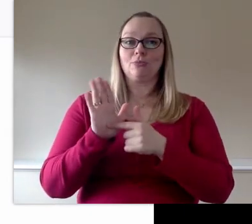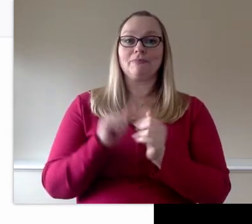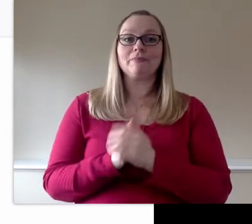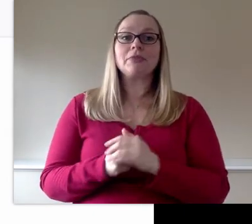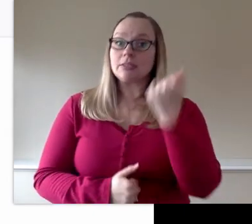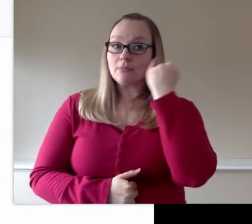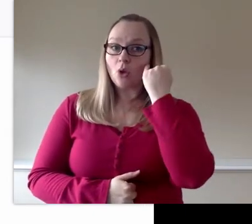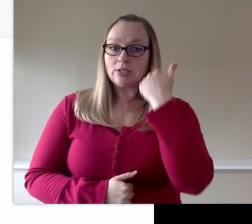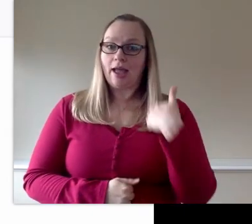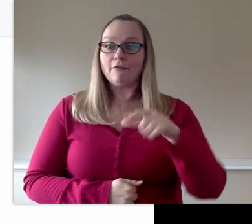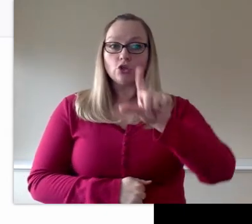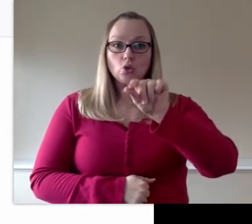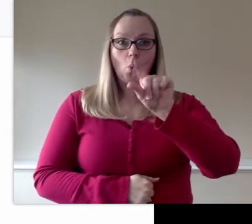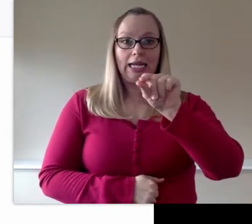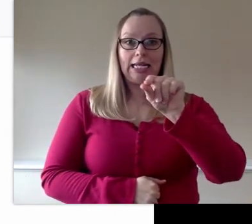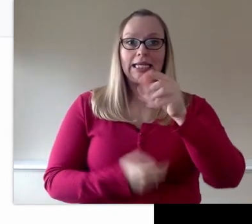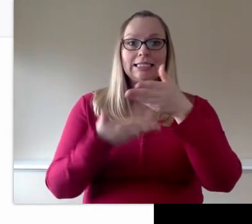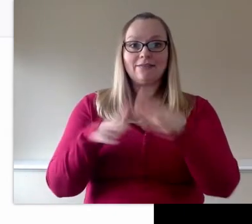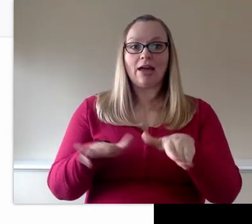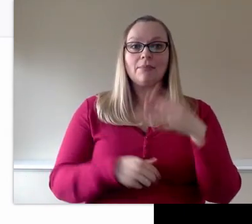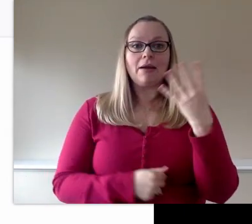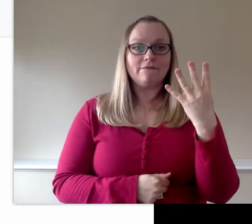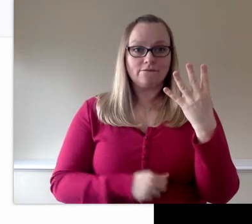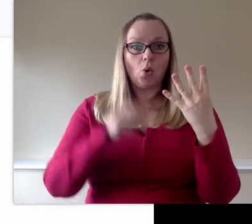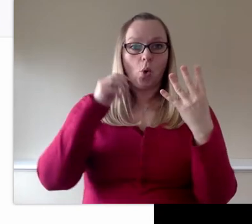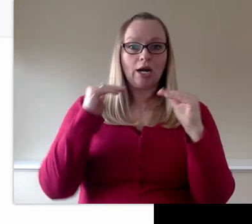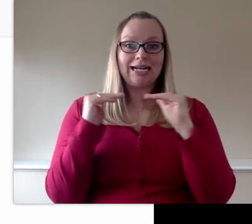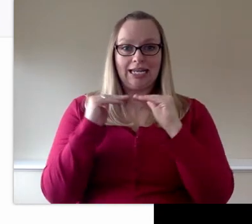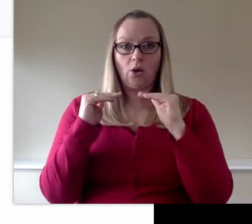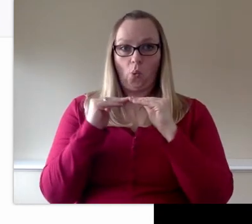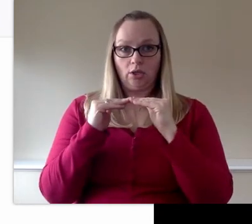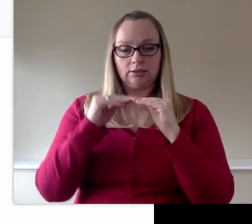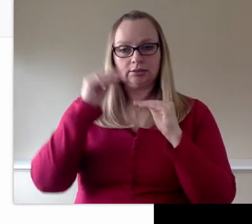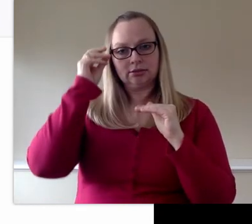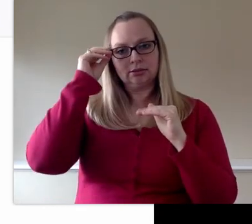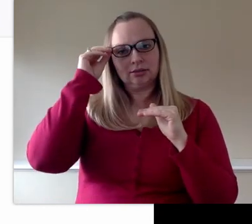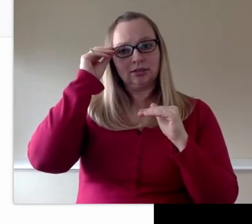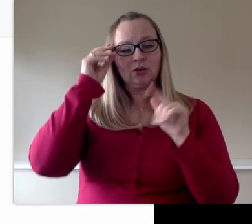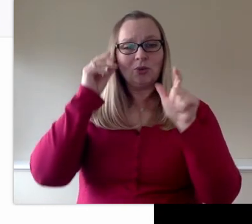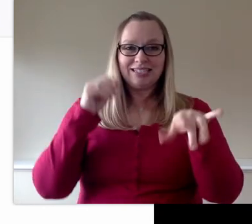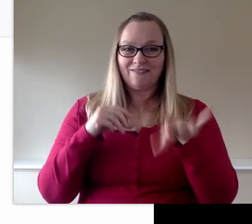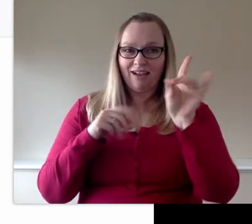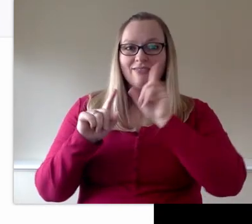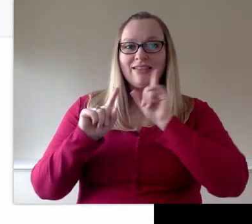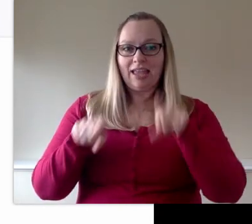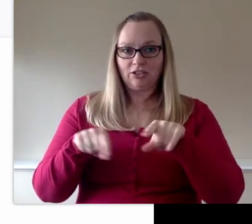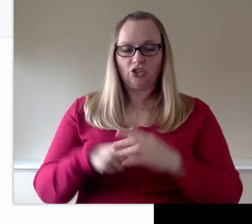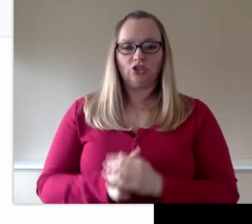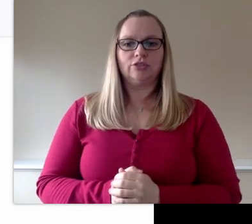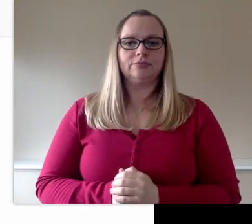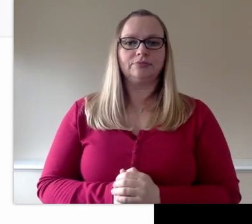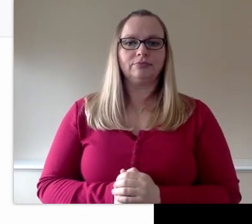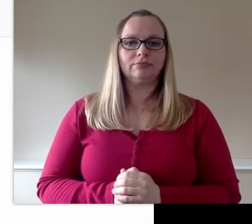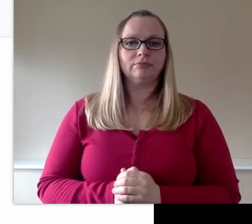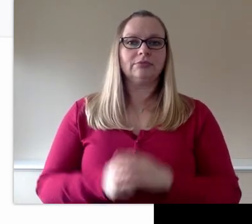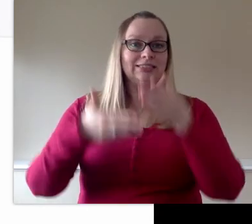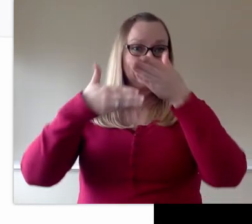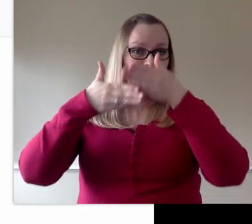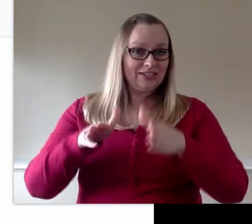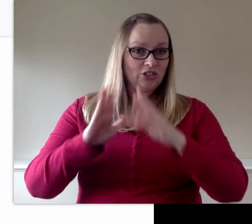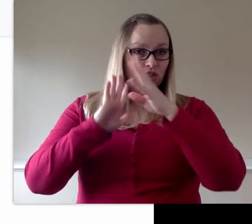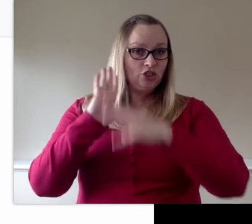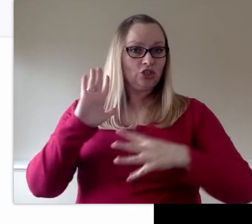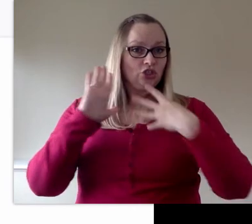reads 20 divided by 4 equals, and we need to find the answer. On your division chart, you're